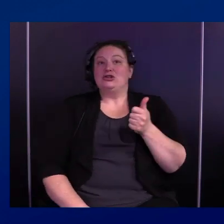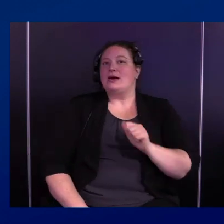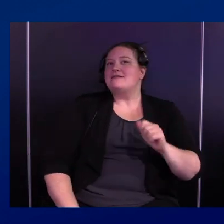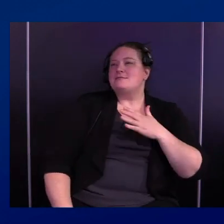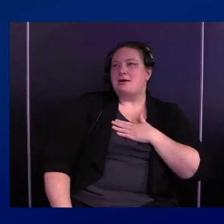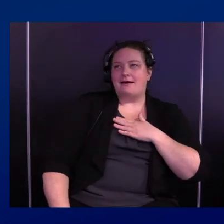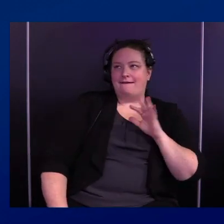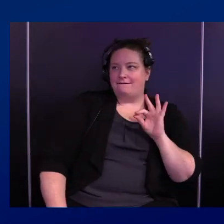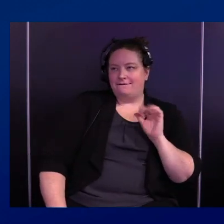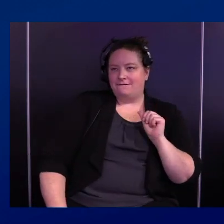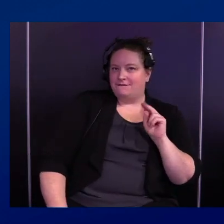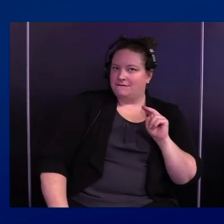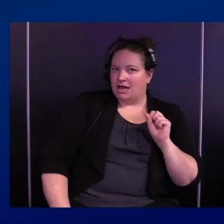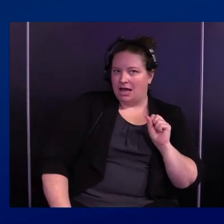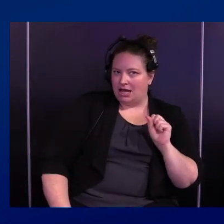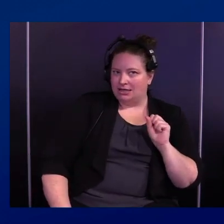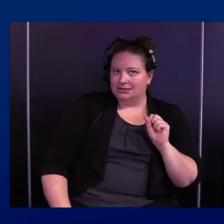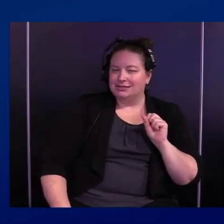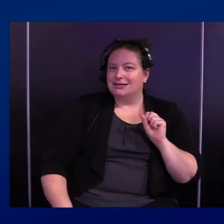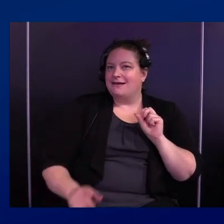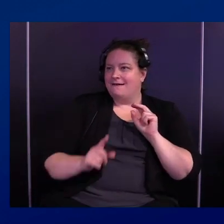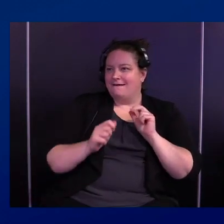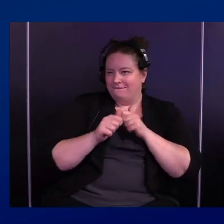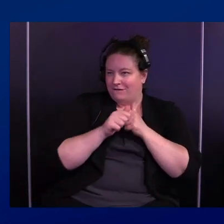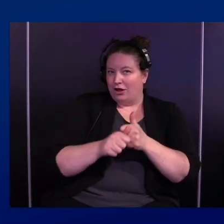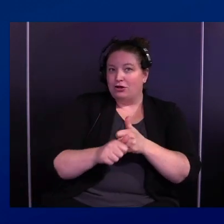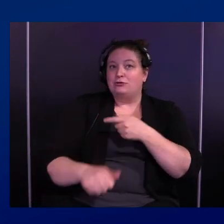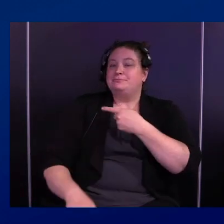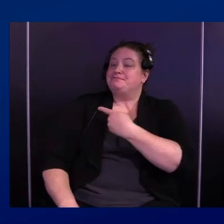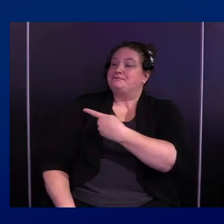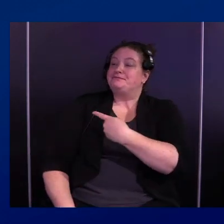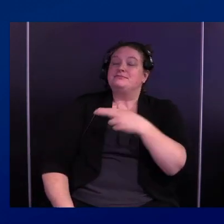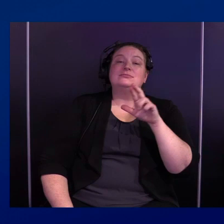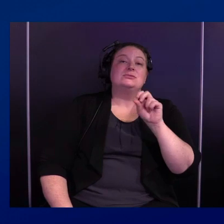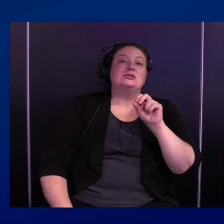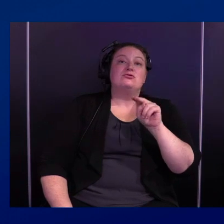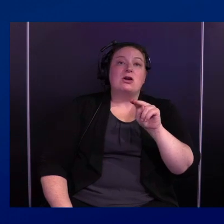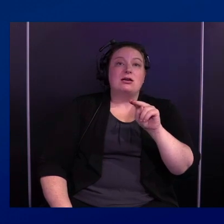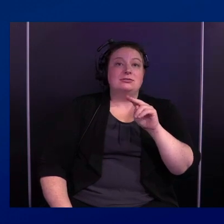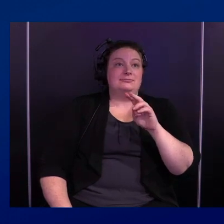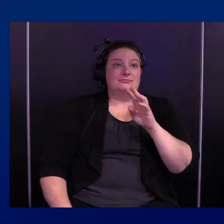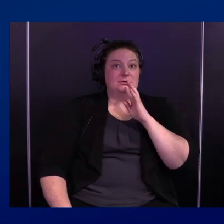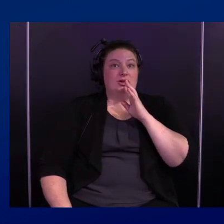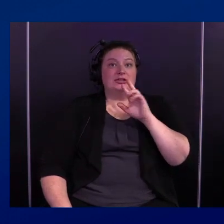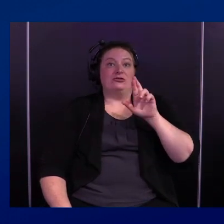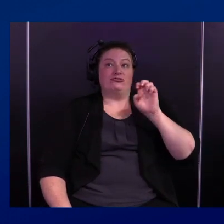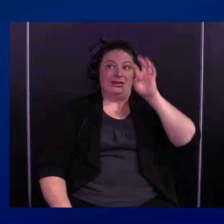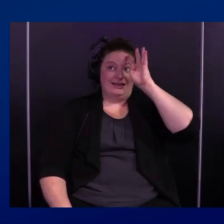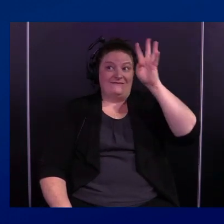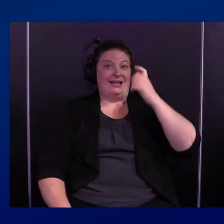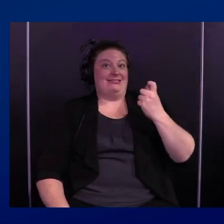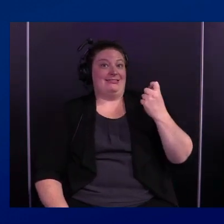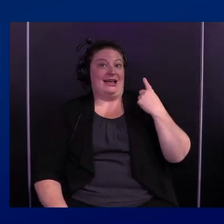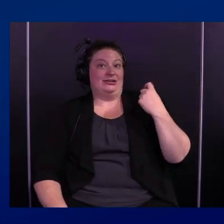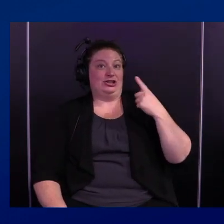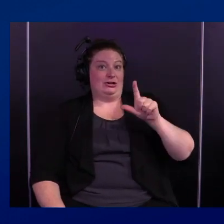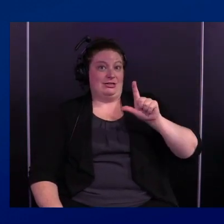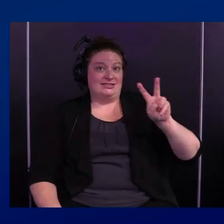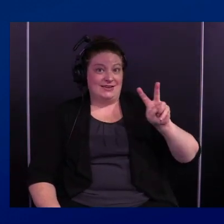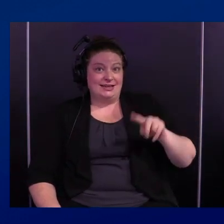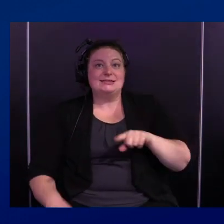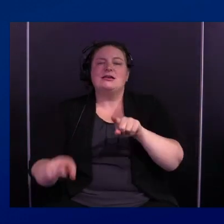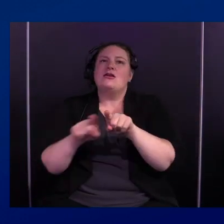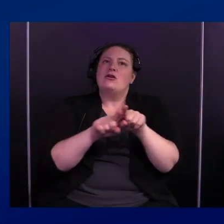there follow, me and Ron talked at reInvent last year in Las Vegas, also